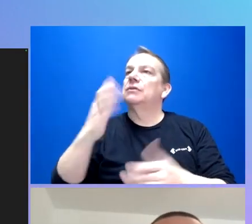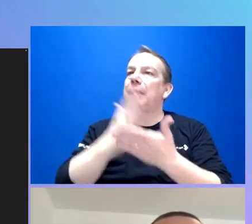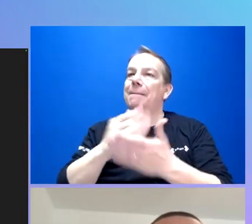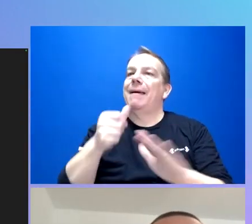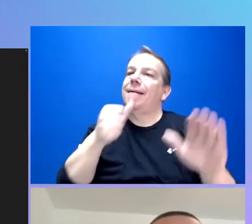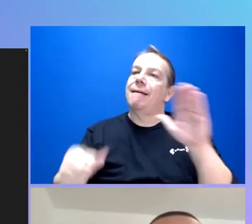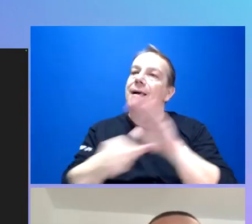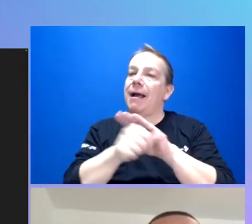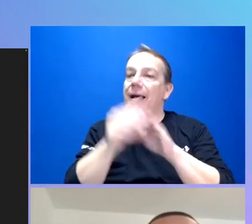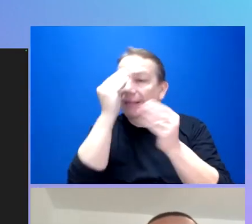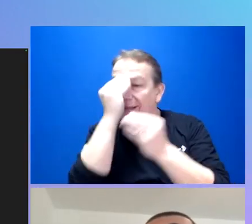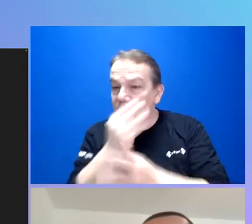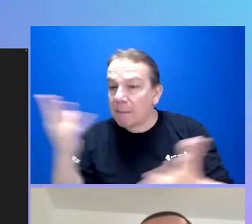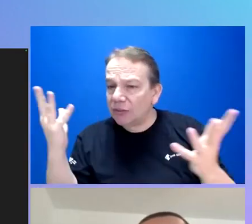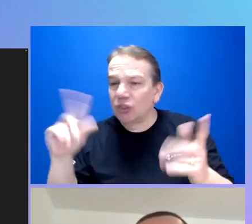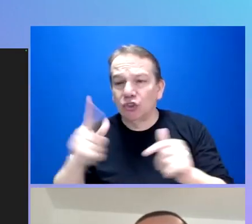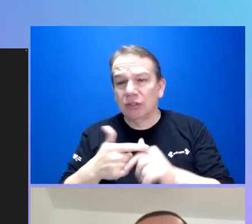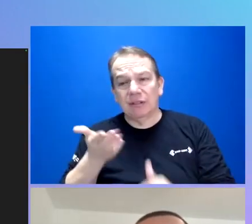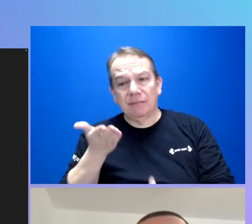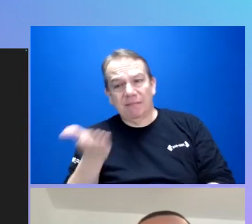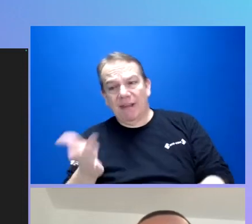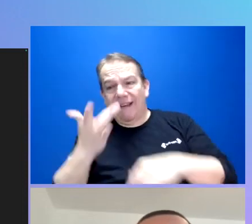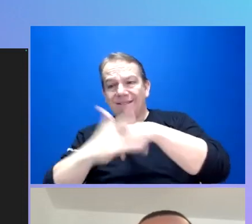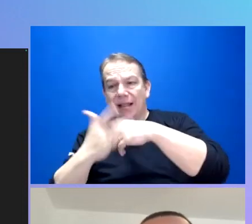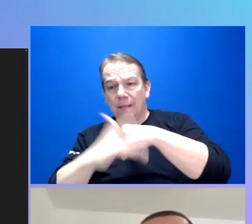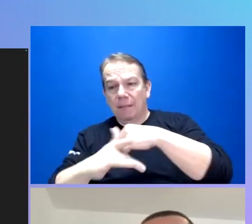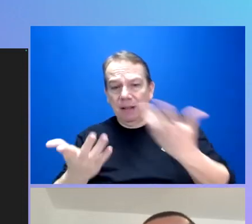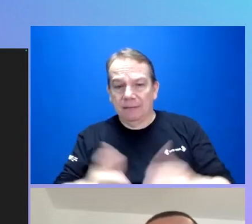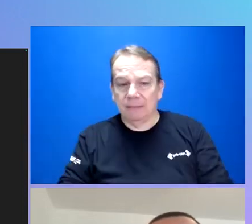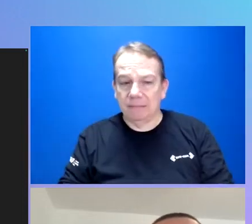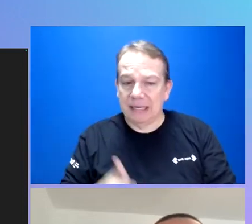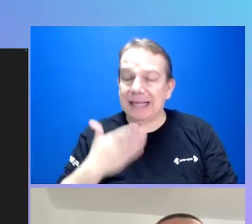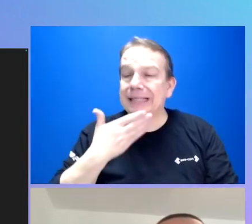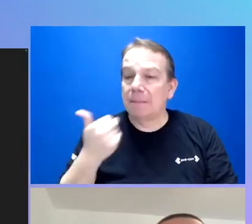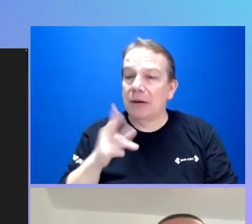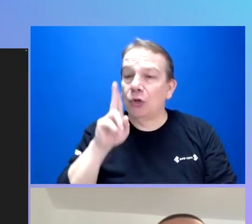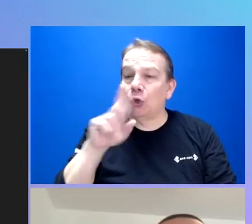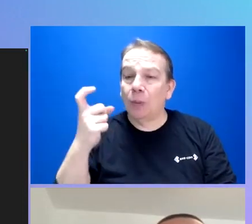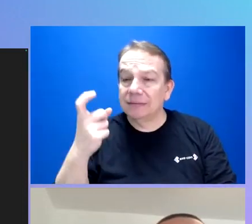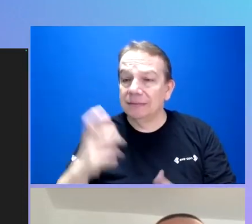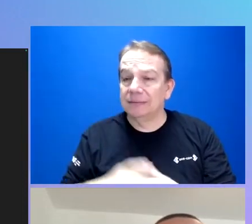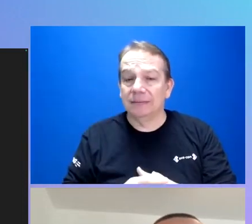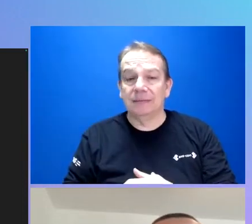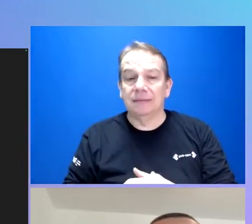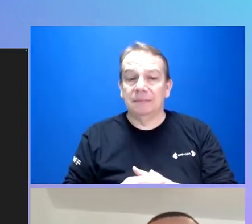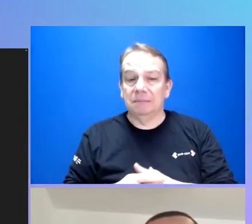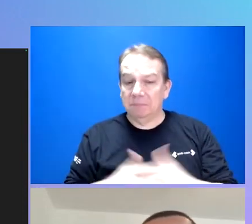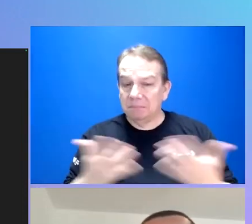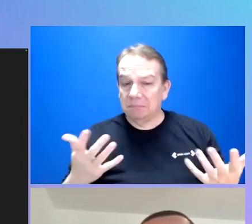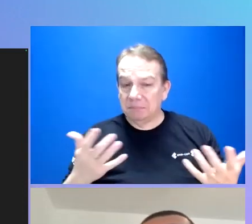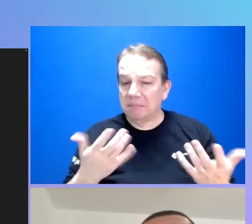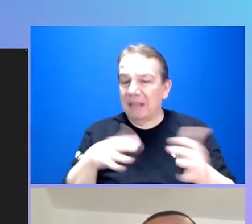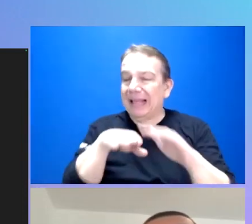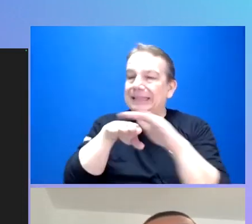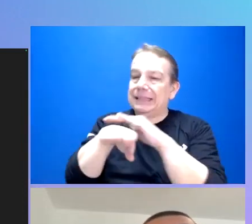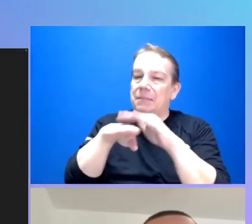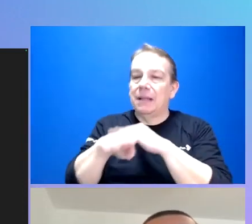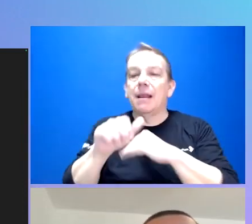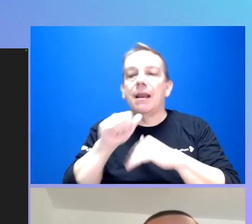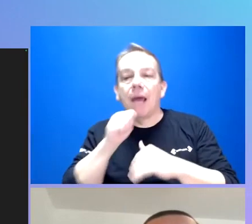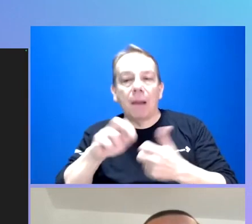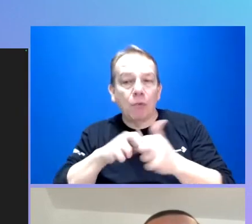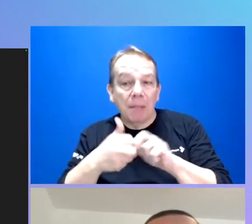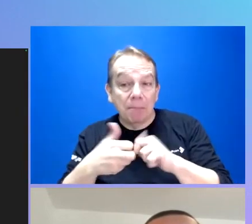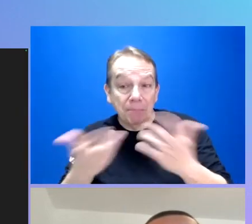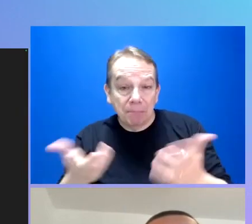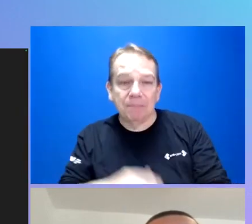things from users, is astonishingly a better UX, not to mention an accessibility non-issue.